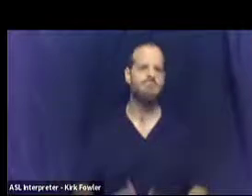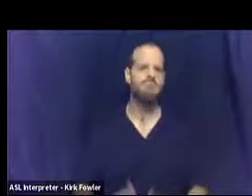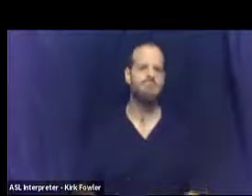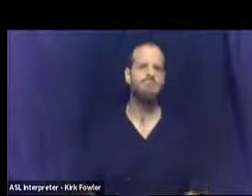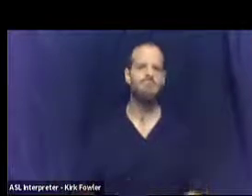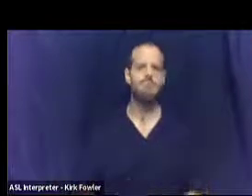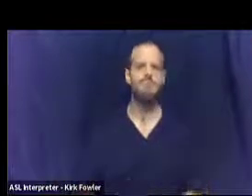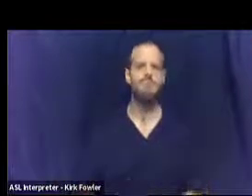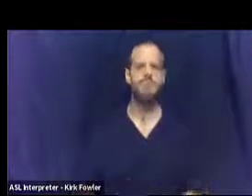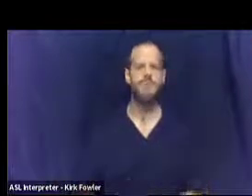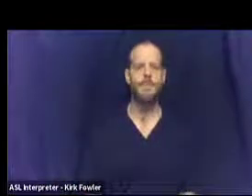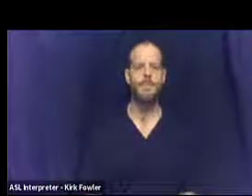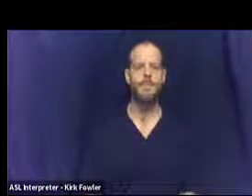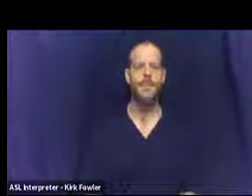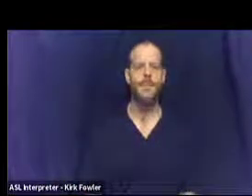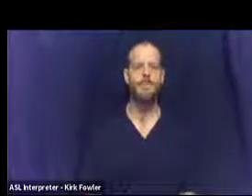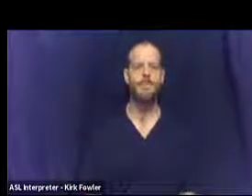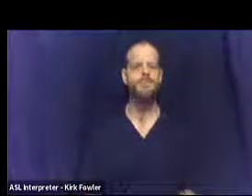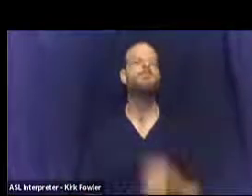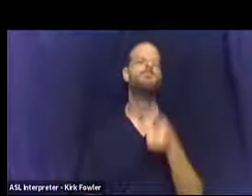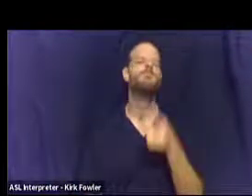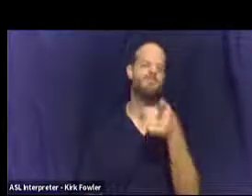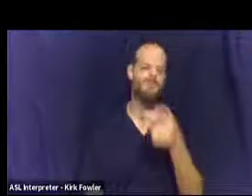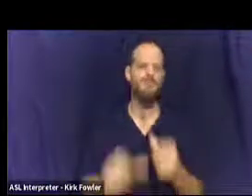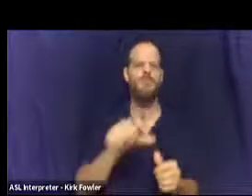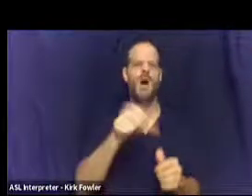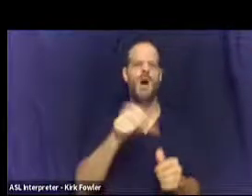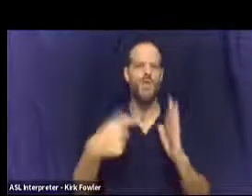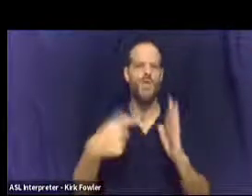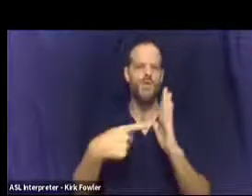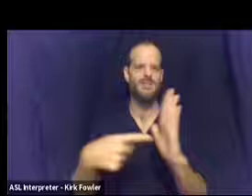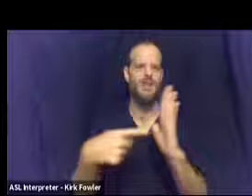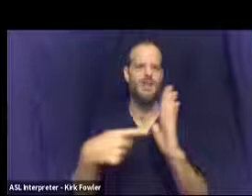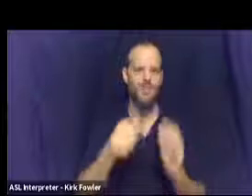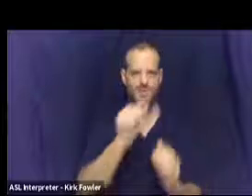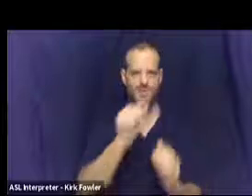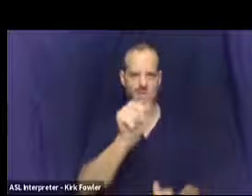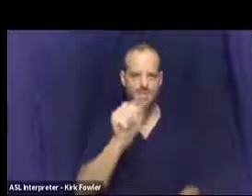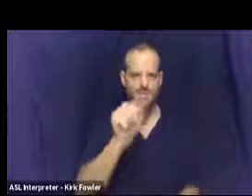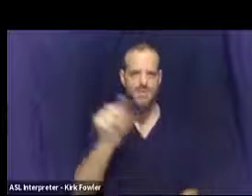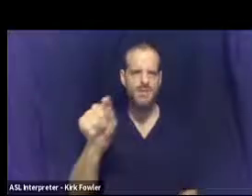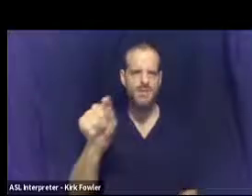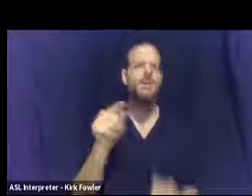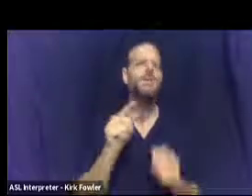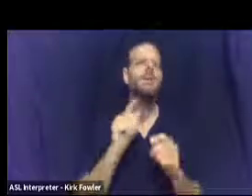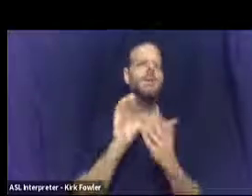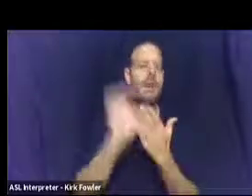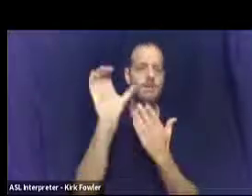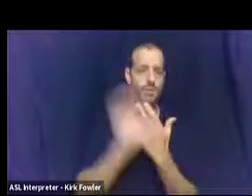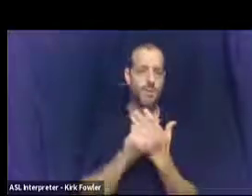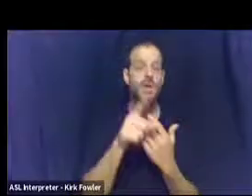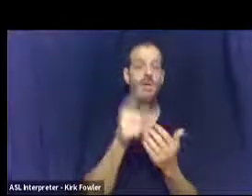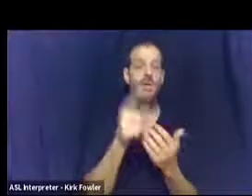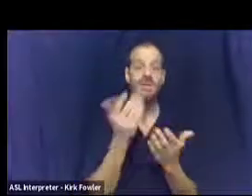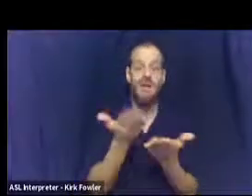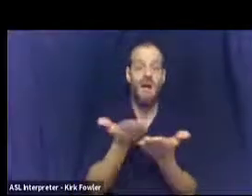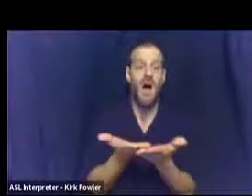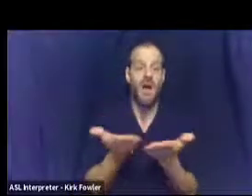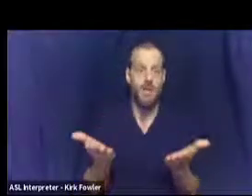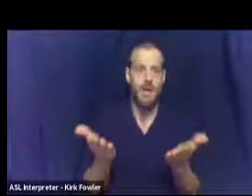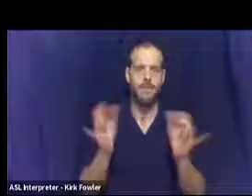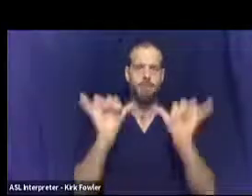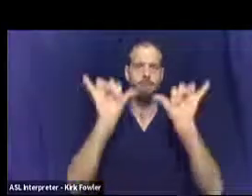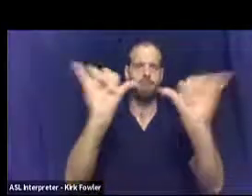So these are just some examples of different kinds of calendars. So this is a whole object calendar system stationary on a wall.